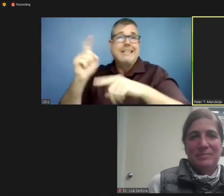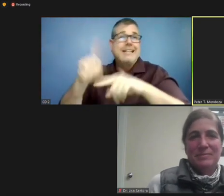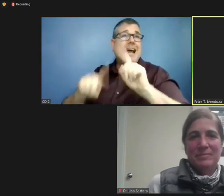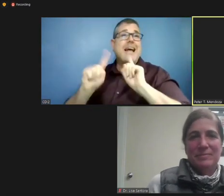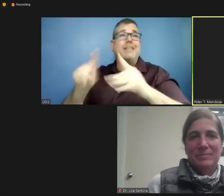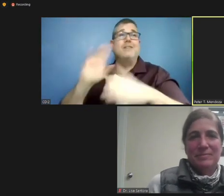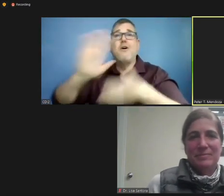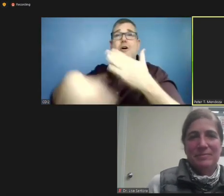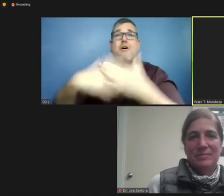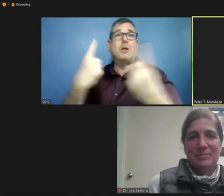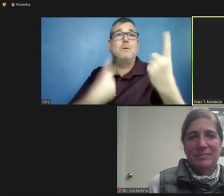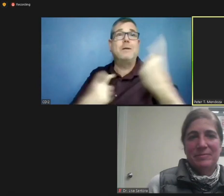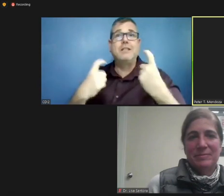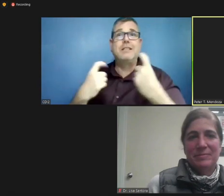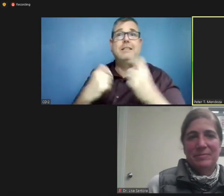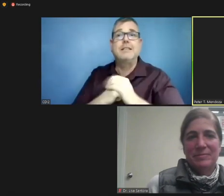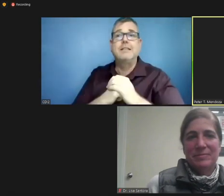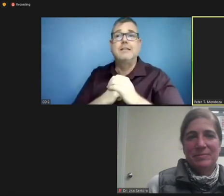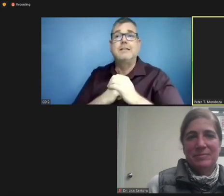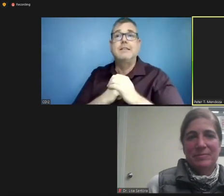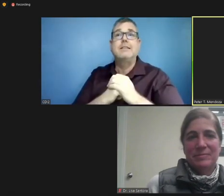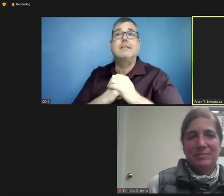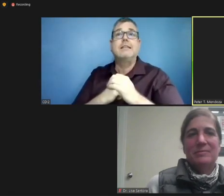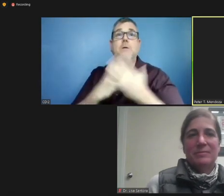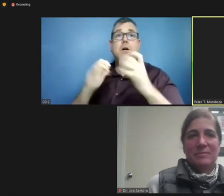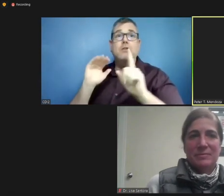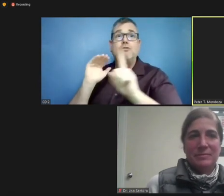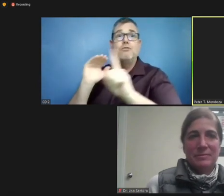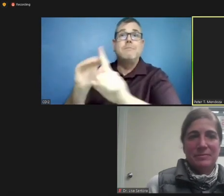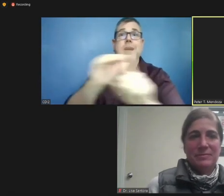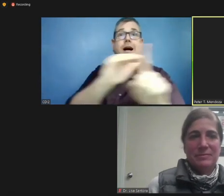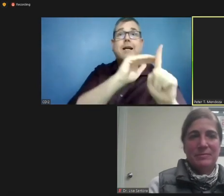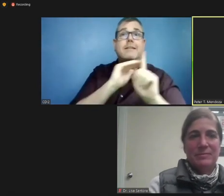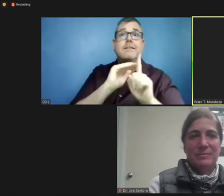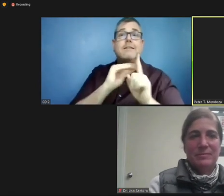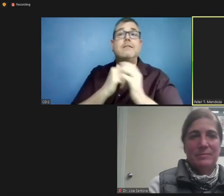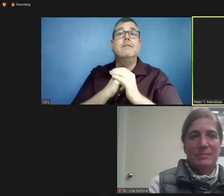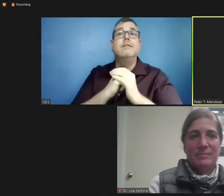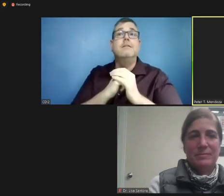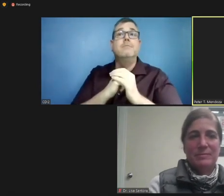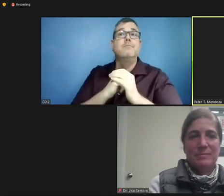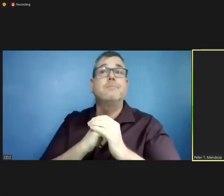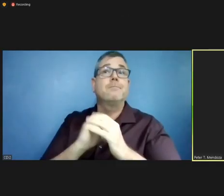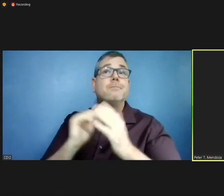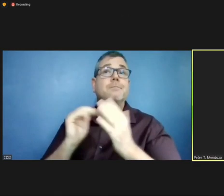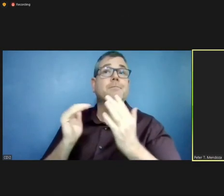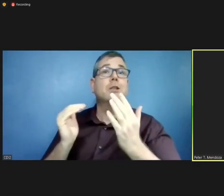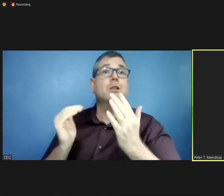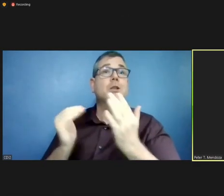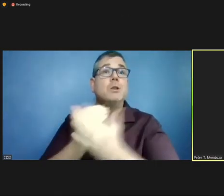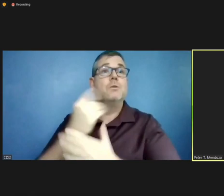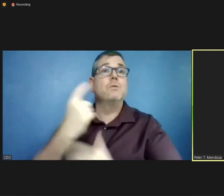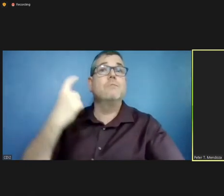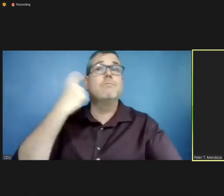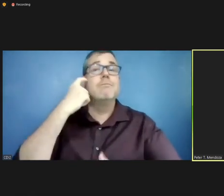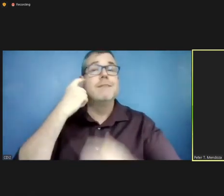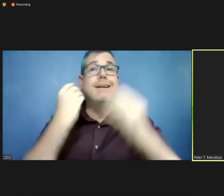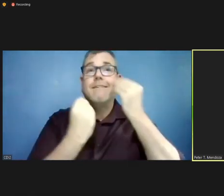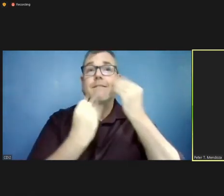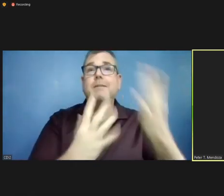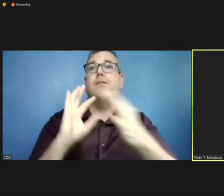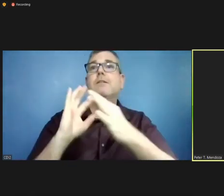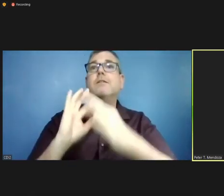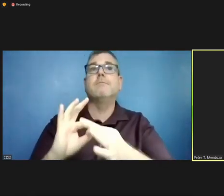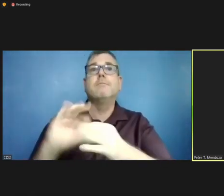everybody to get the latest information about COVID-19 activity in Marin. You